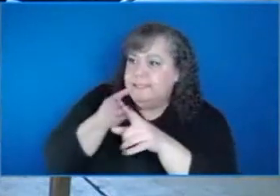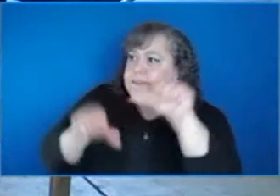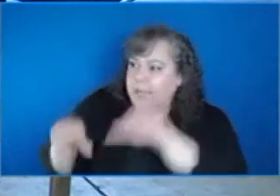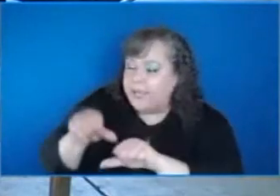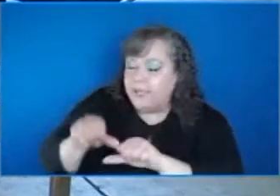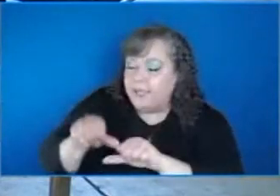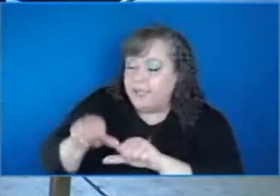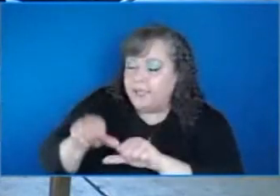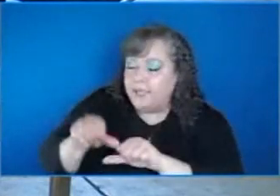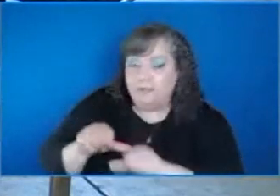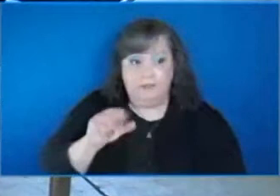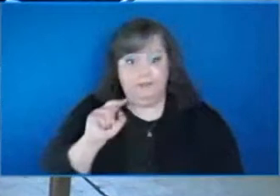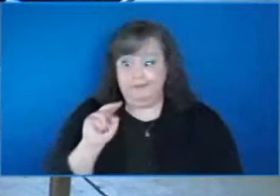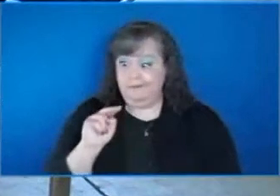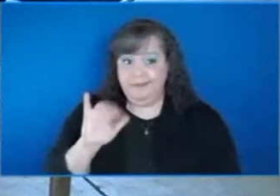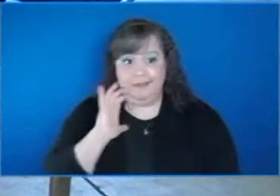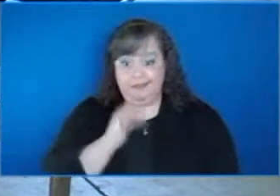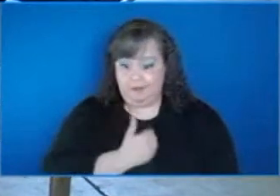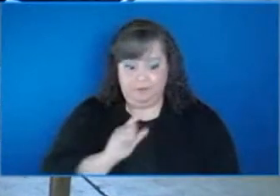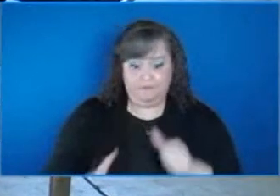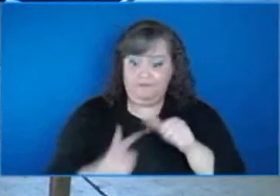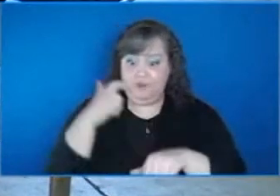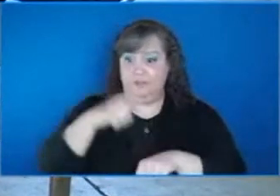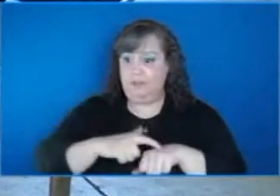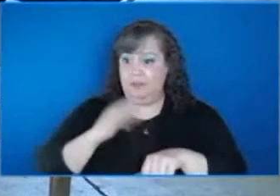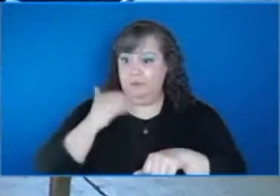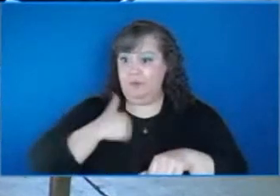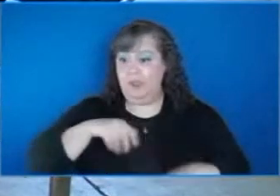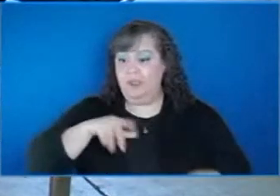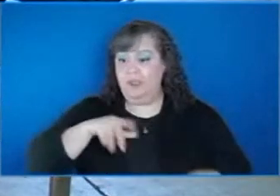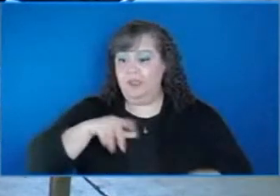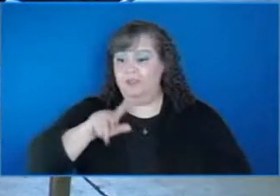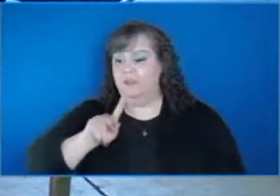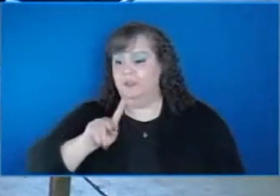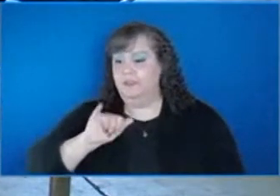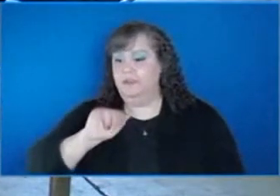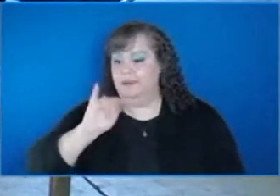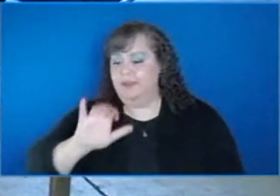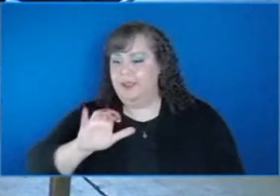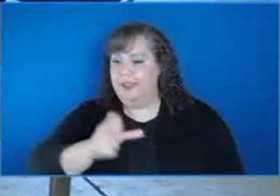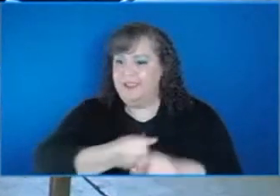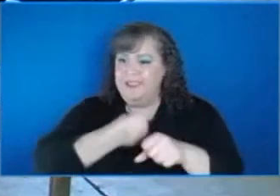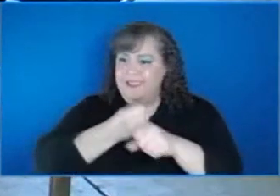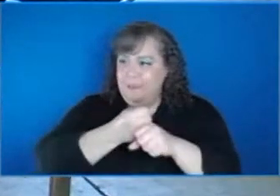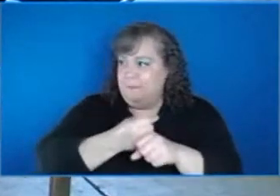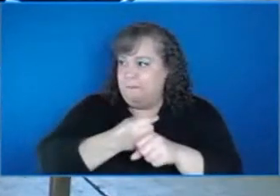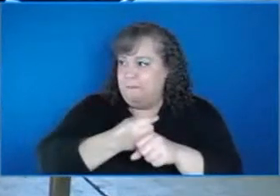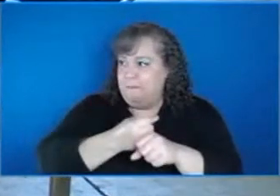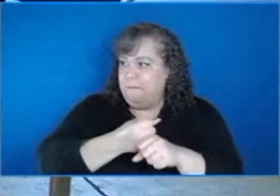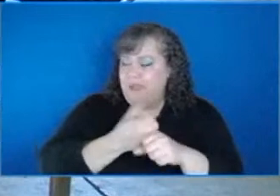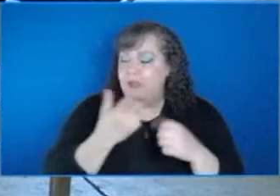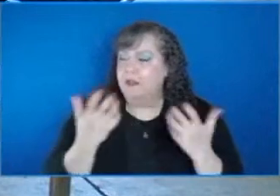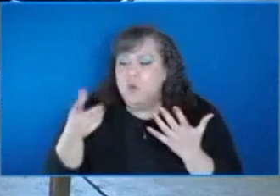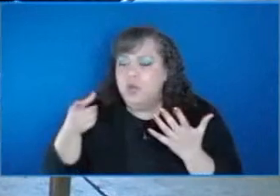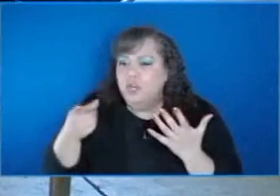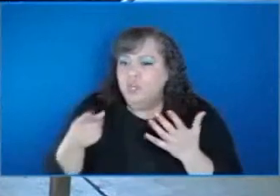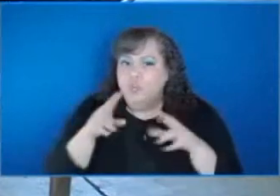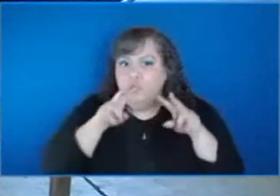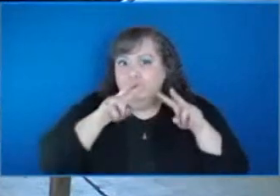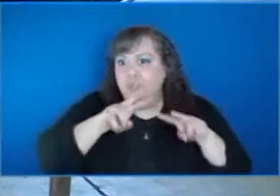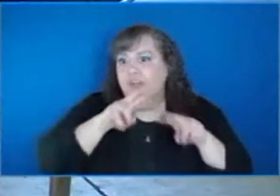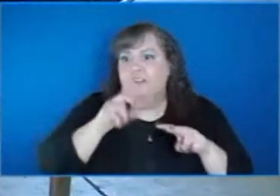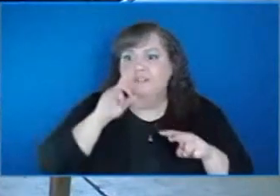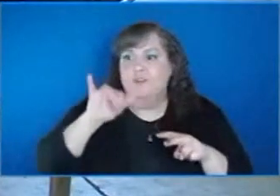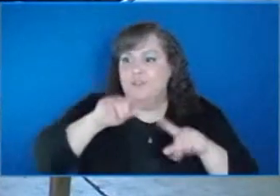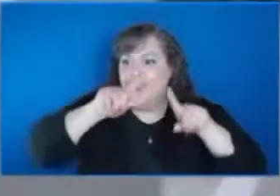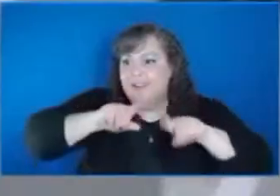a test of a kinetic impactor. What are you most looking forward to about this test? Well, I'm most